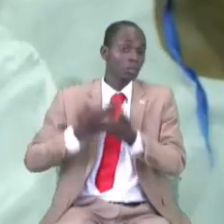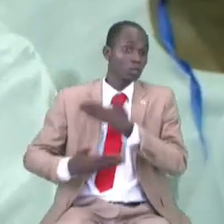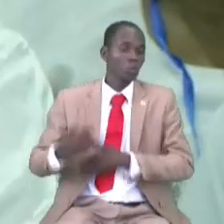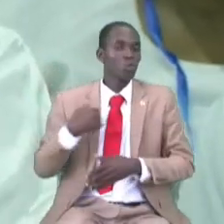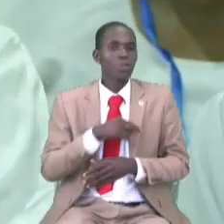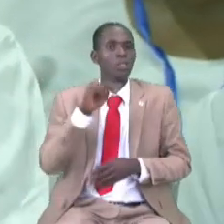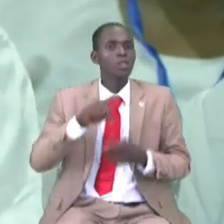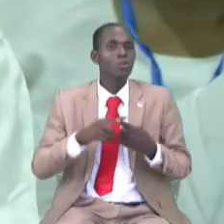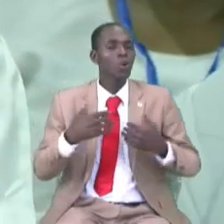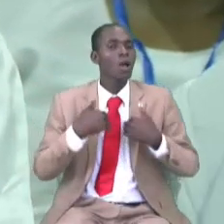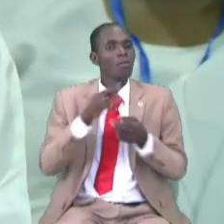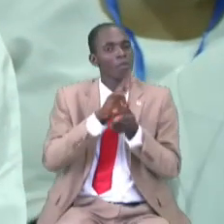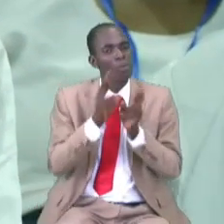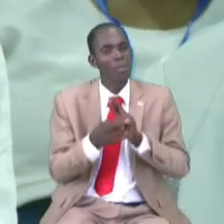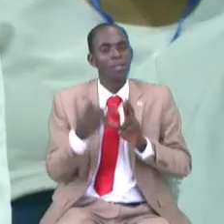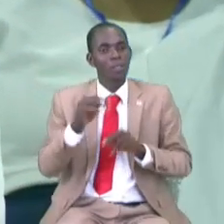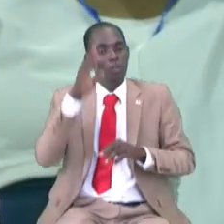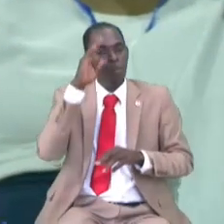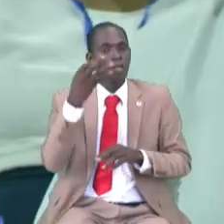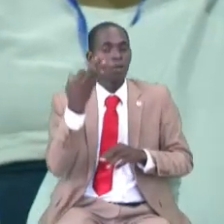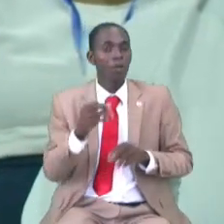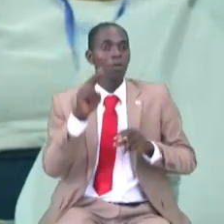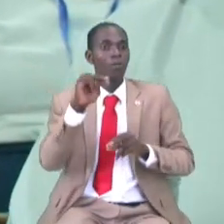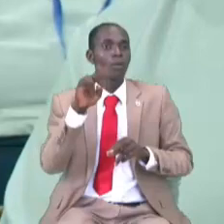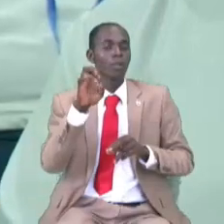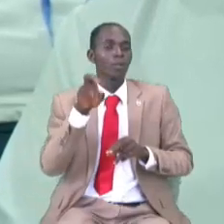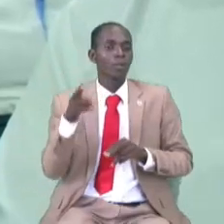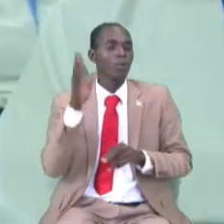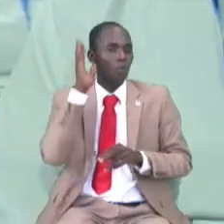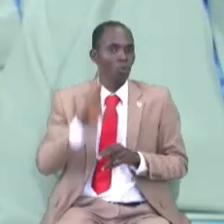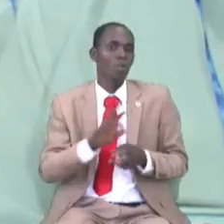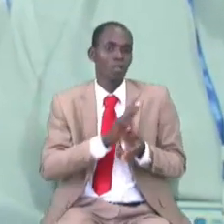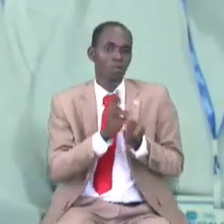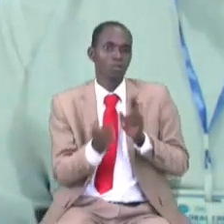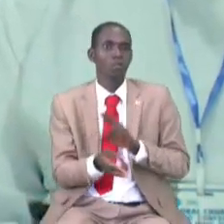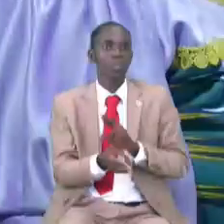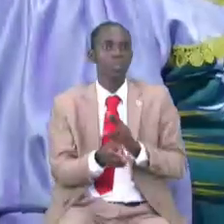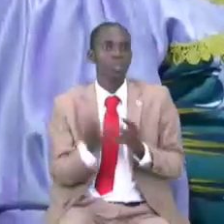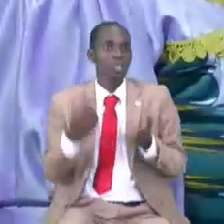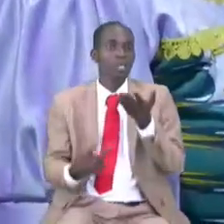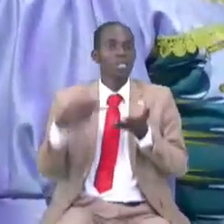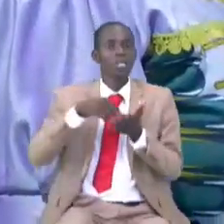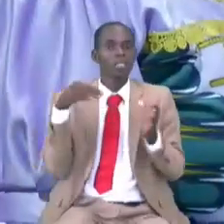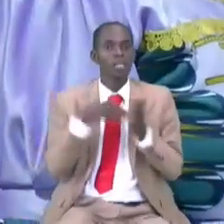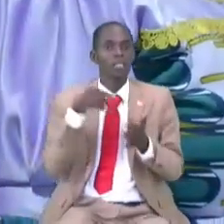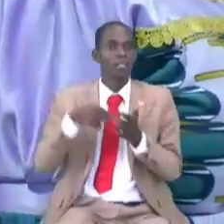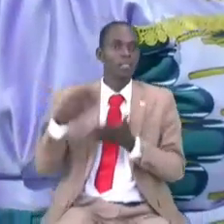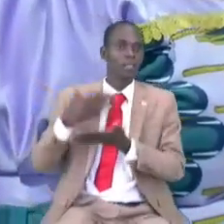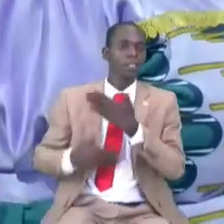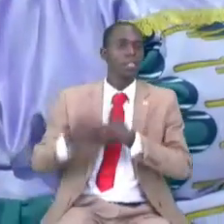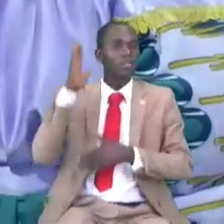this generation and shall condemn it because they repented at the preaching